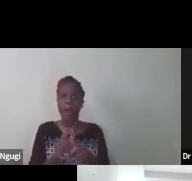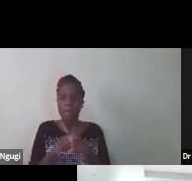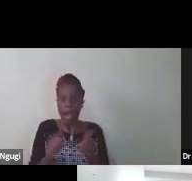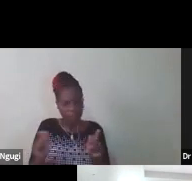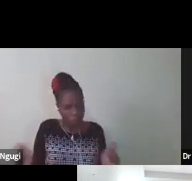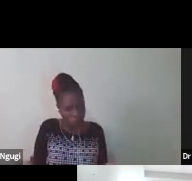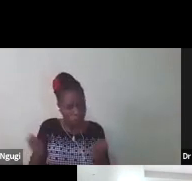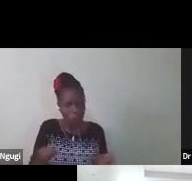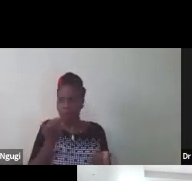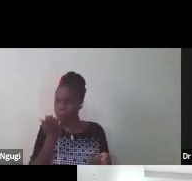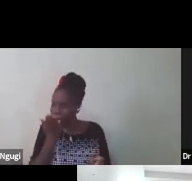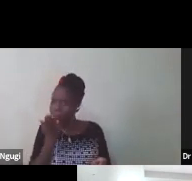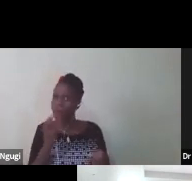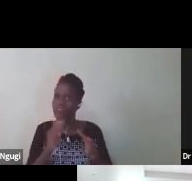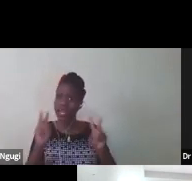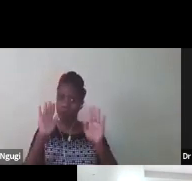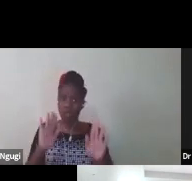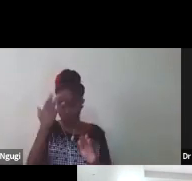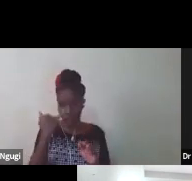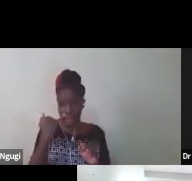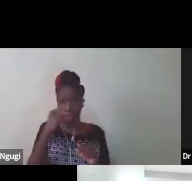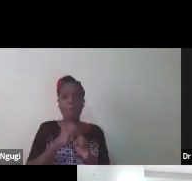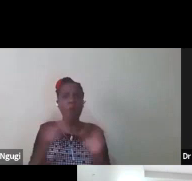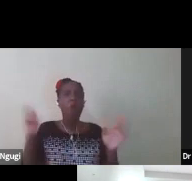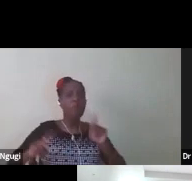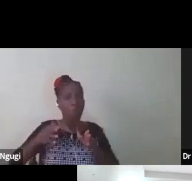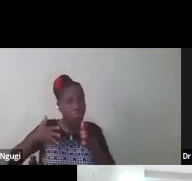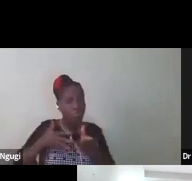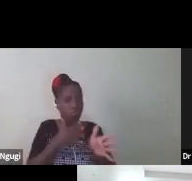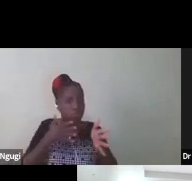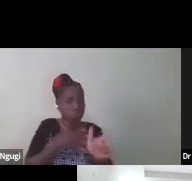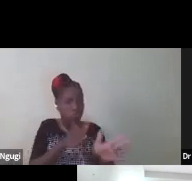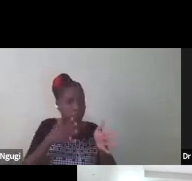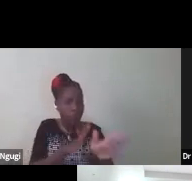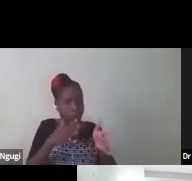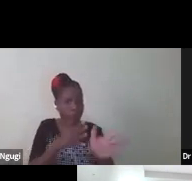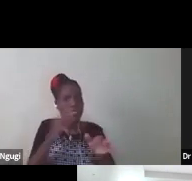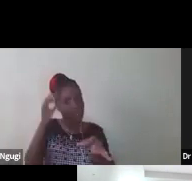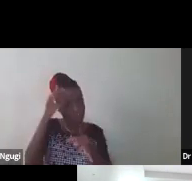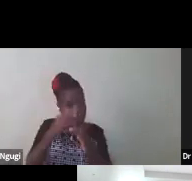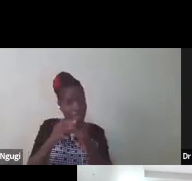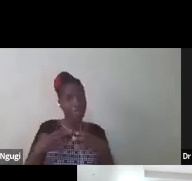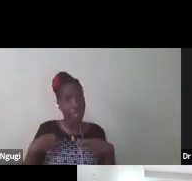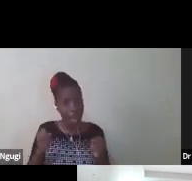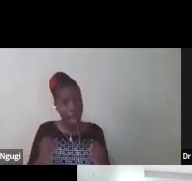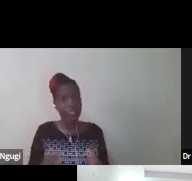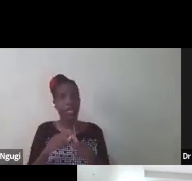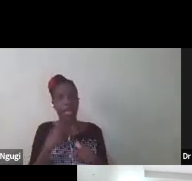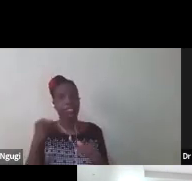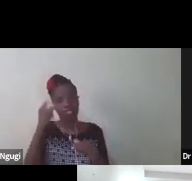still majority of people seeking services from traditional healers, their faith healers, that's very important.